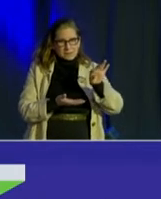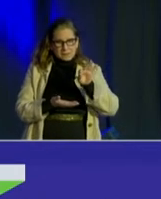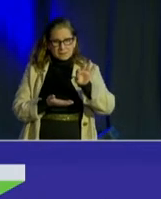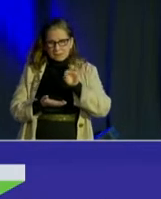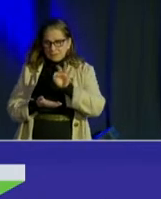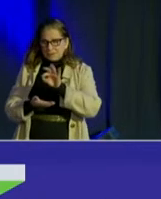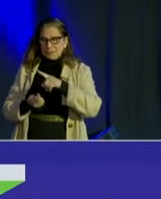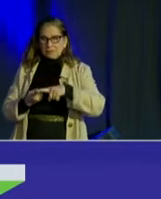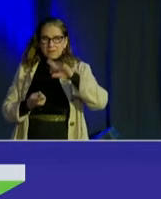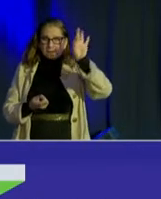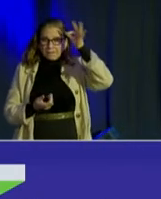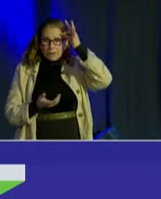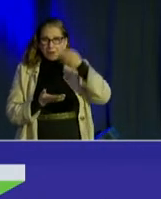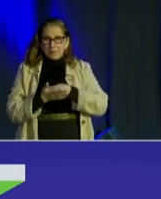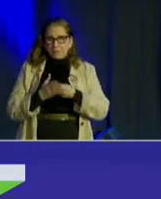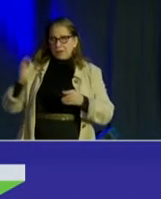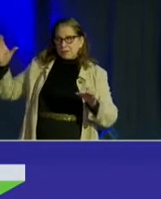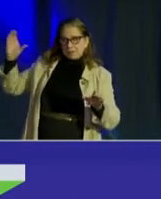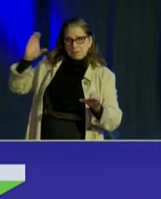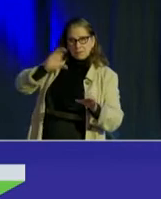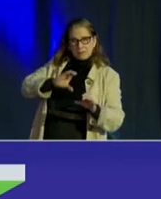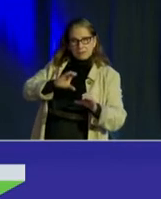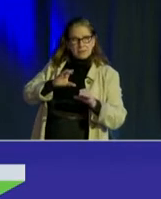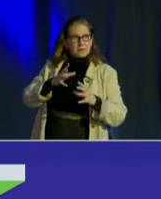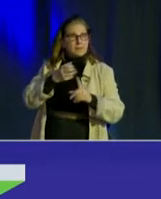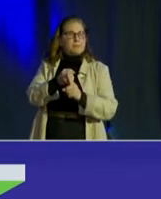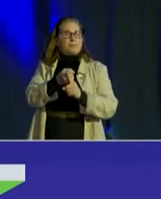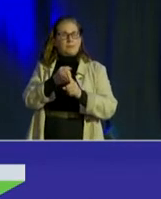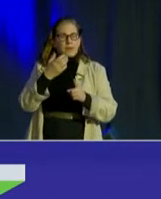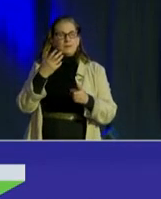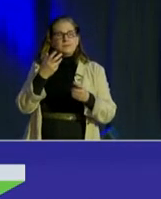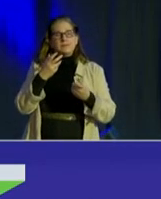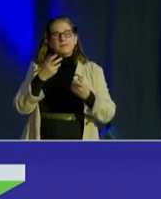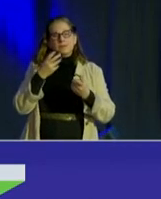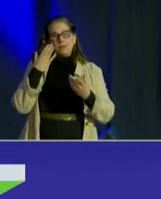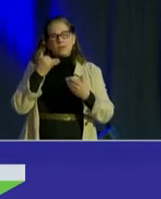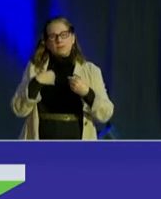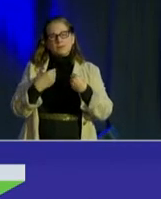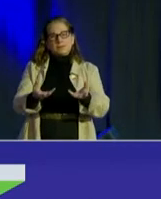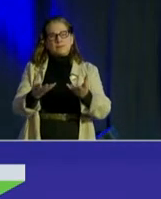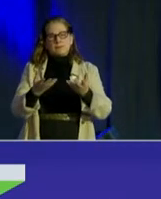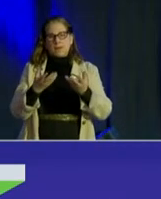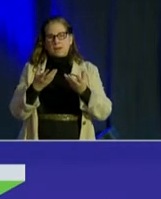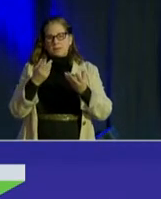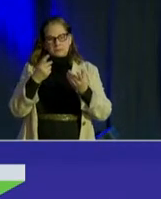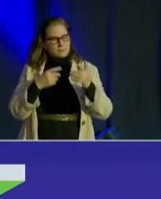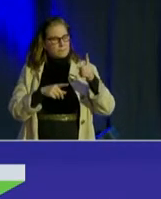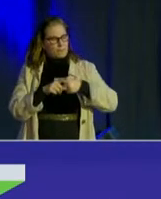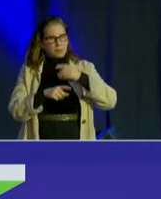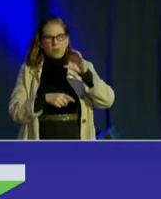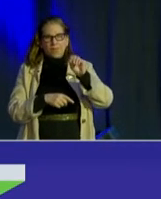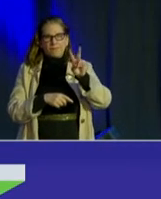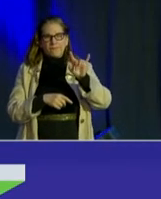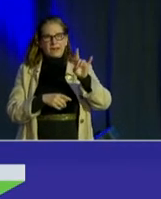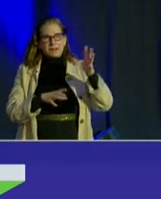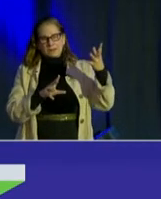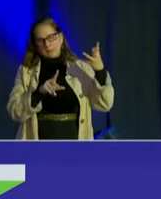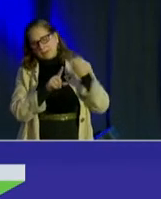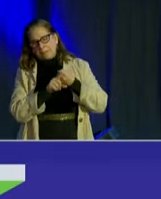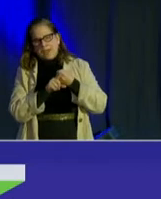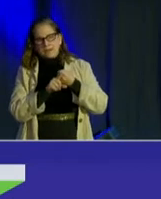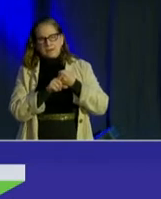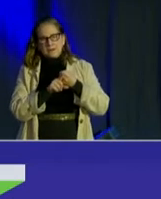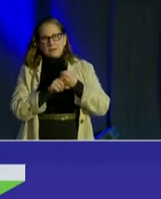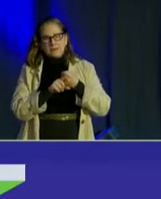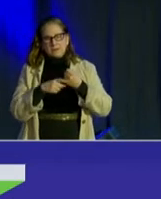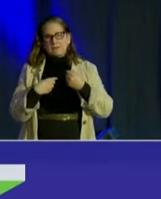response. Now, if you look to the next slide here, you'll see the 6 more traditional areas that we have. You're going to hear from a